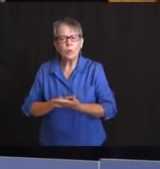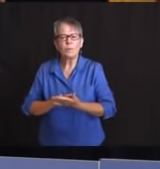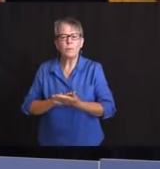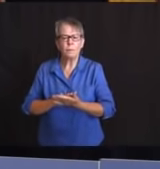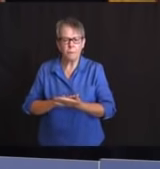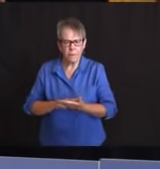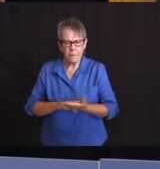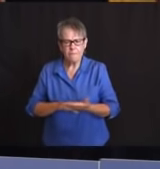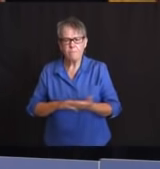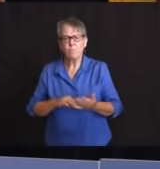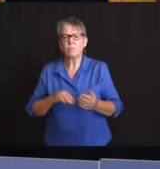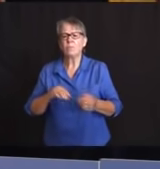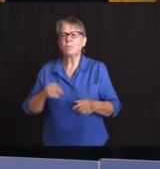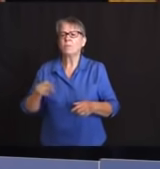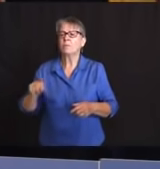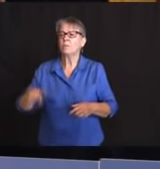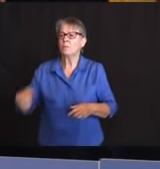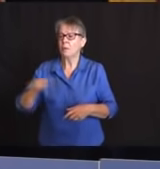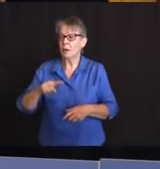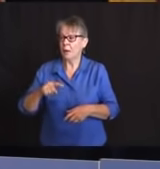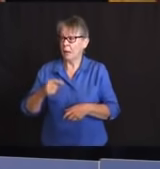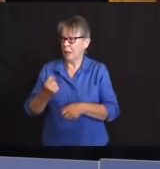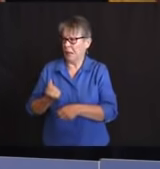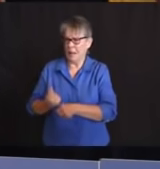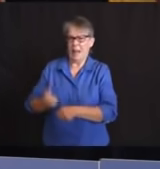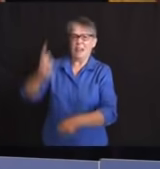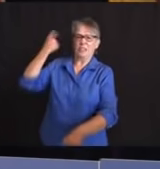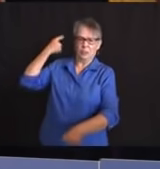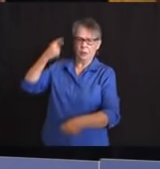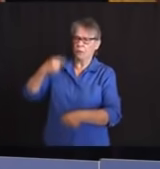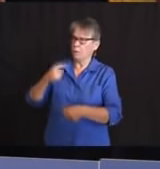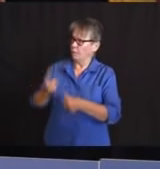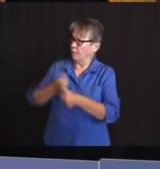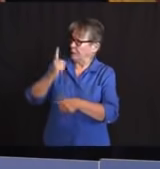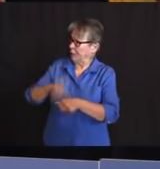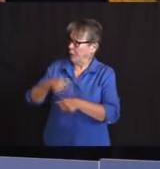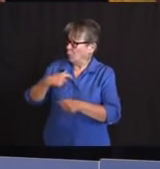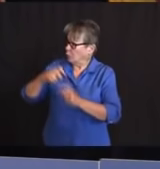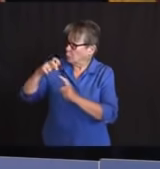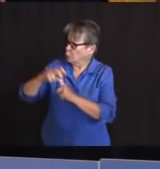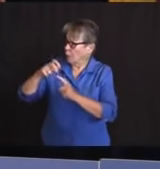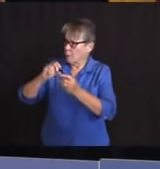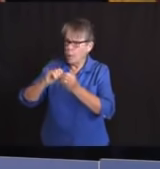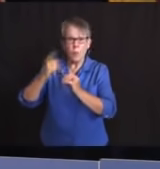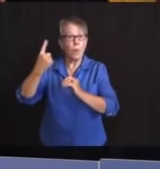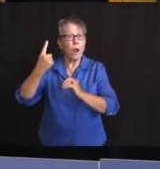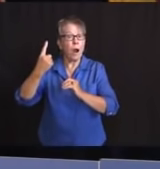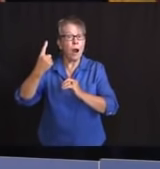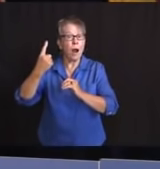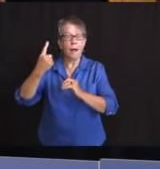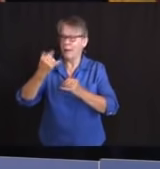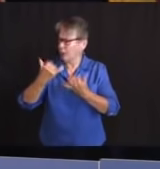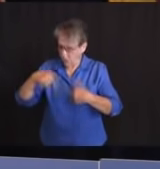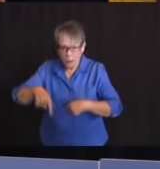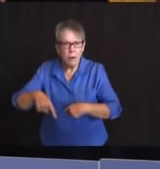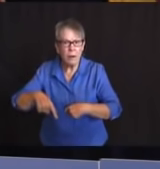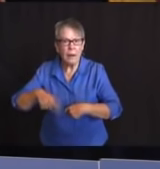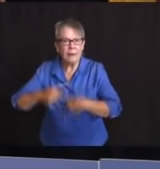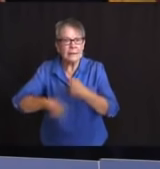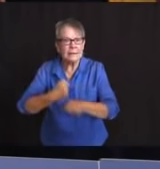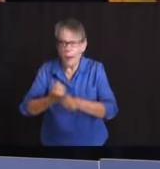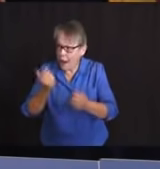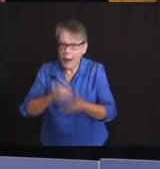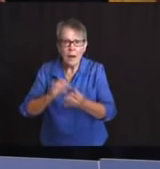again retains that title. As we move toward reopening and ensuring this same high-quality education to